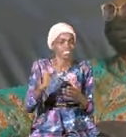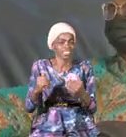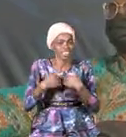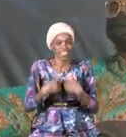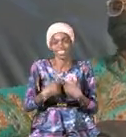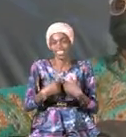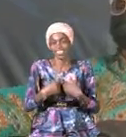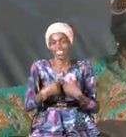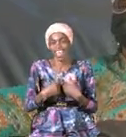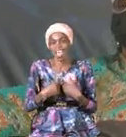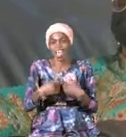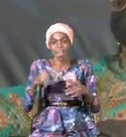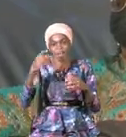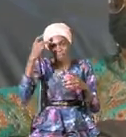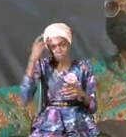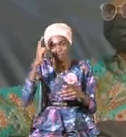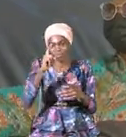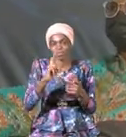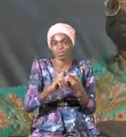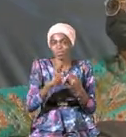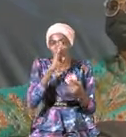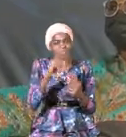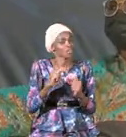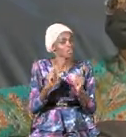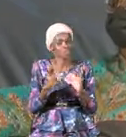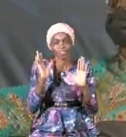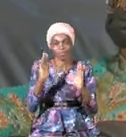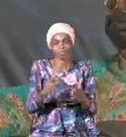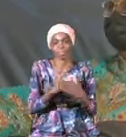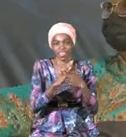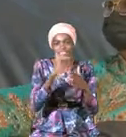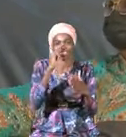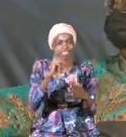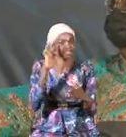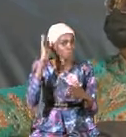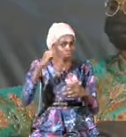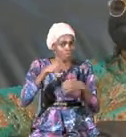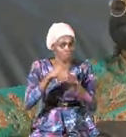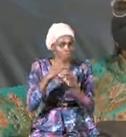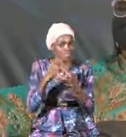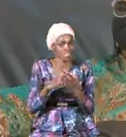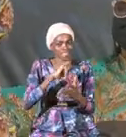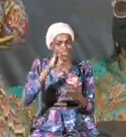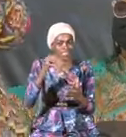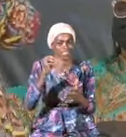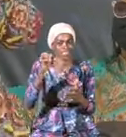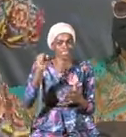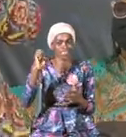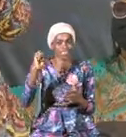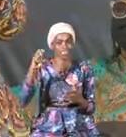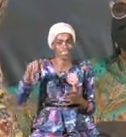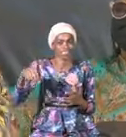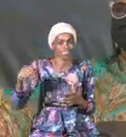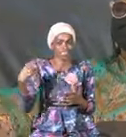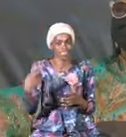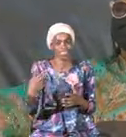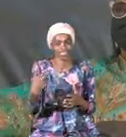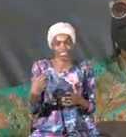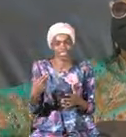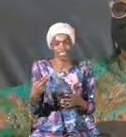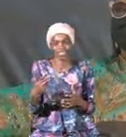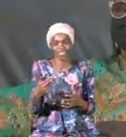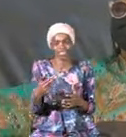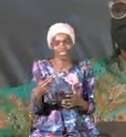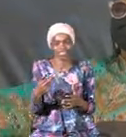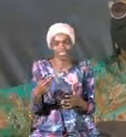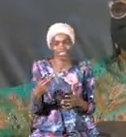Nothing will hinder you. You will make it. Just as we are very proud of all these